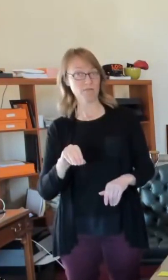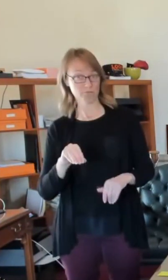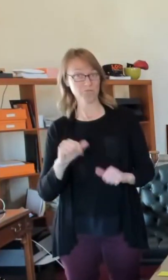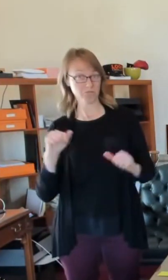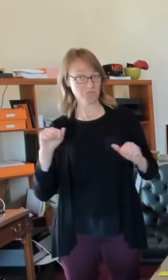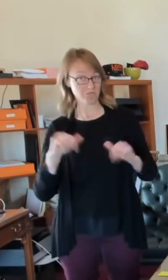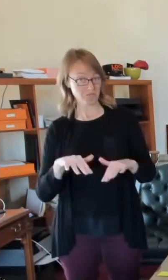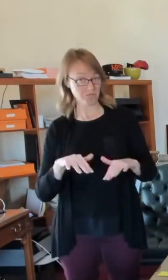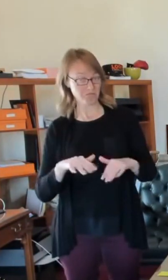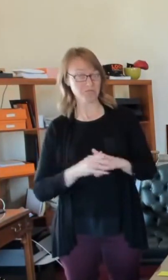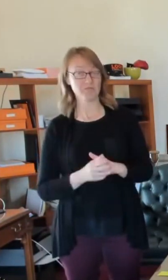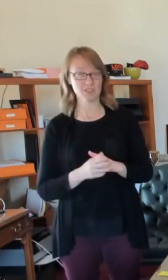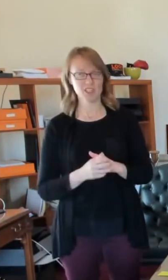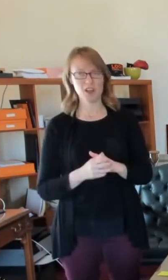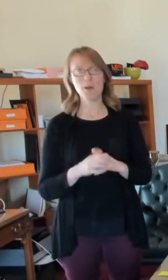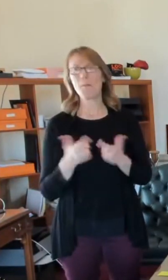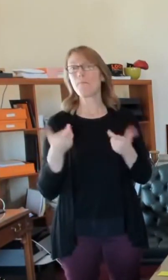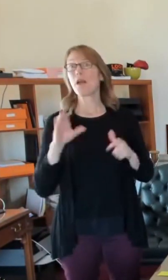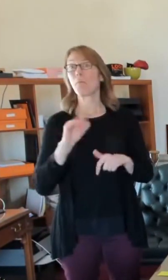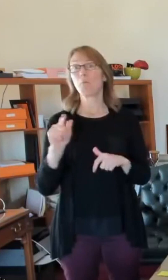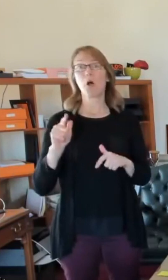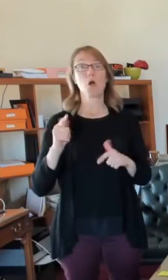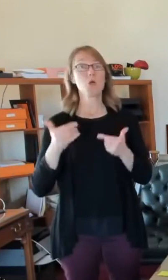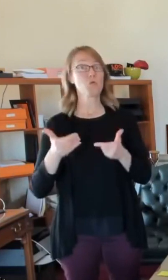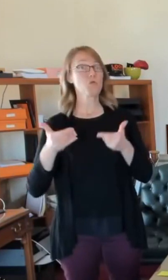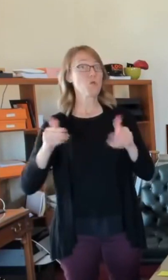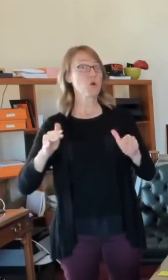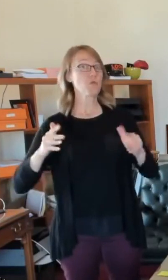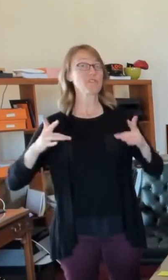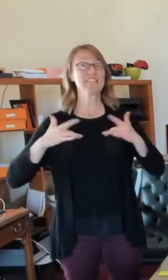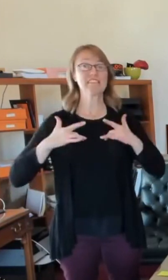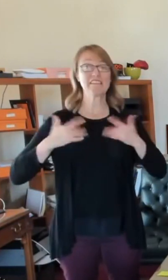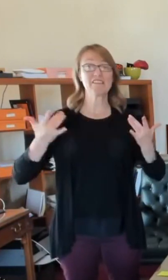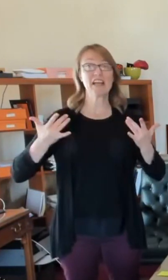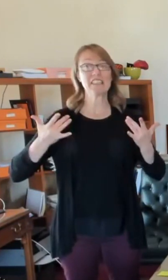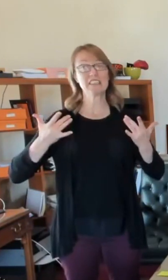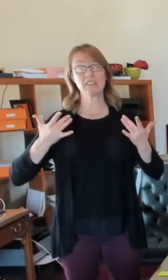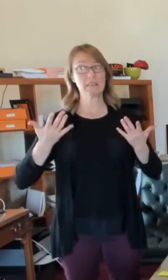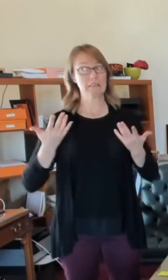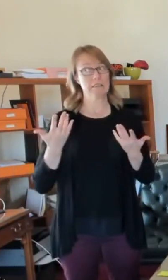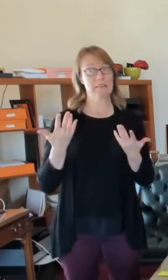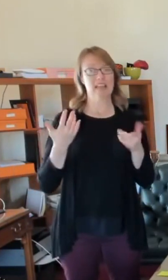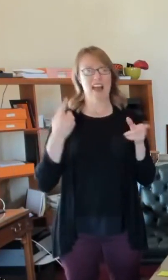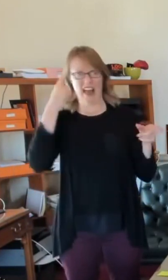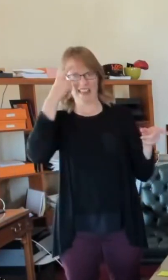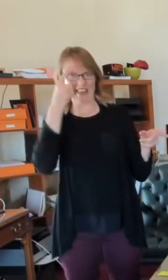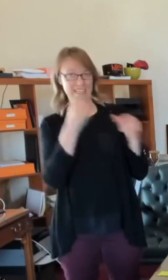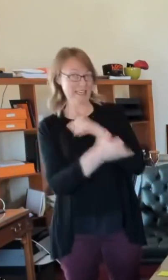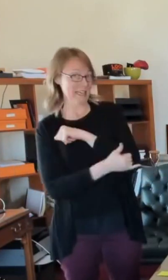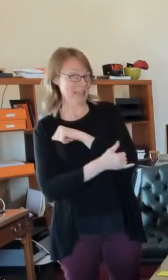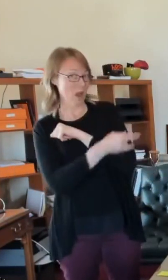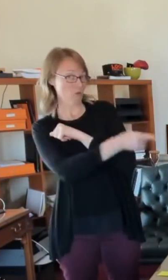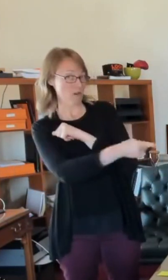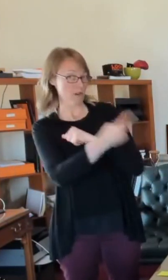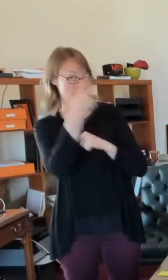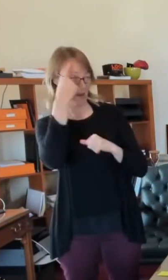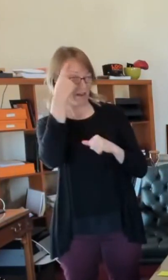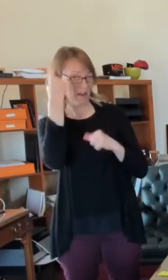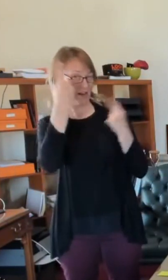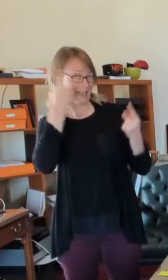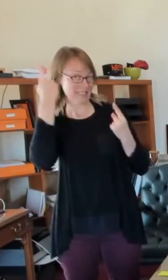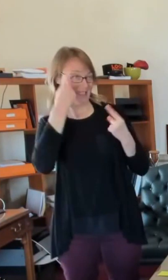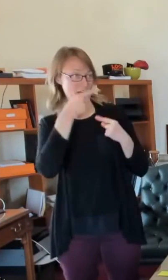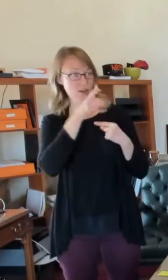ballrooms and large events and that sort of thing, the county, I think, is considering, it's my understanding, coming in line